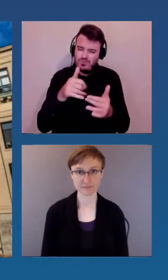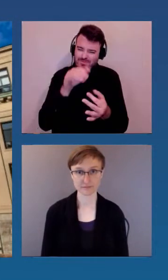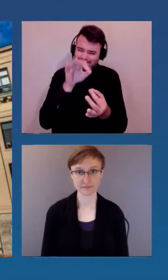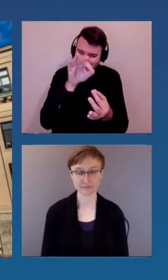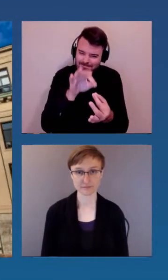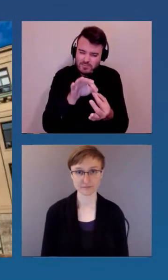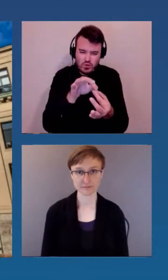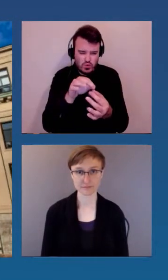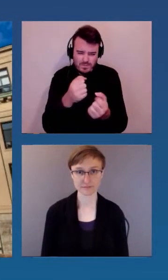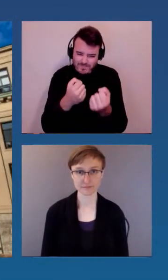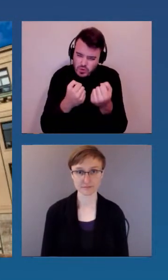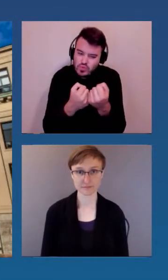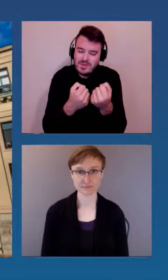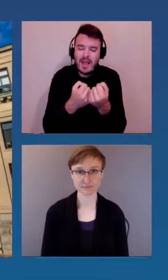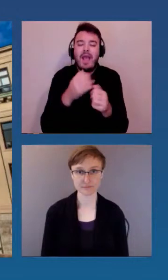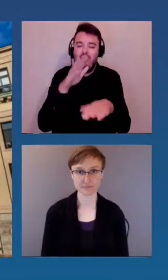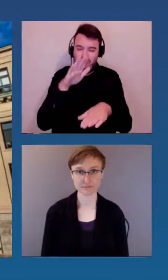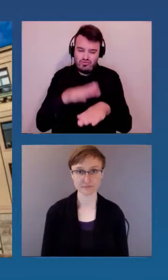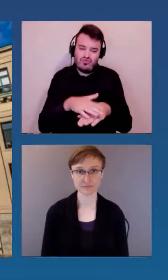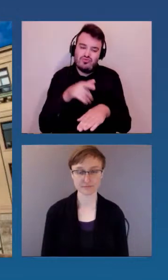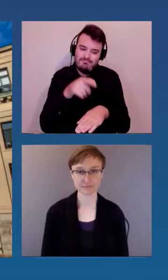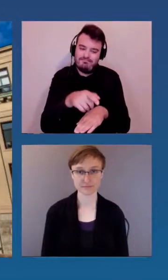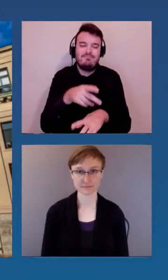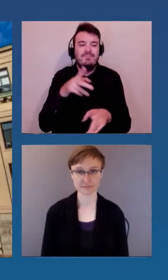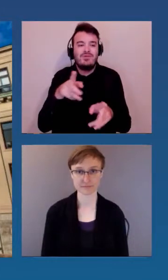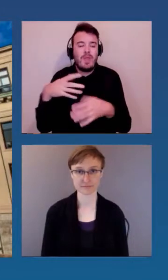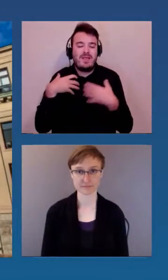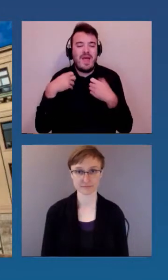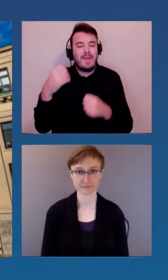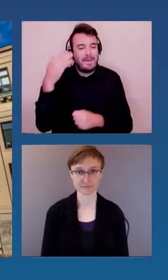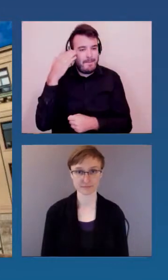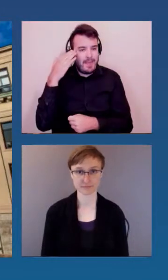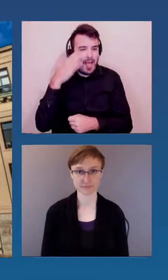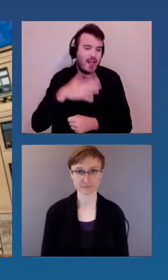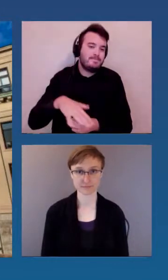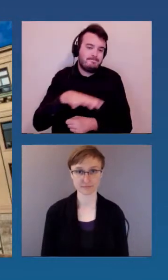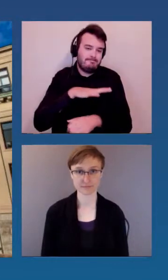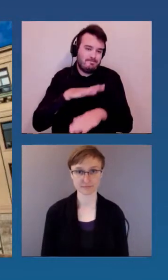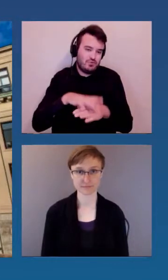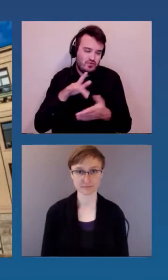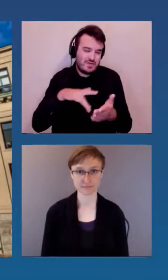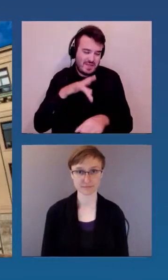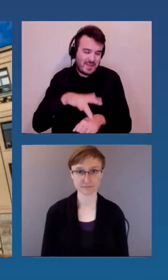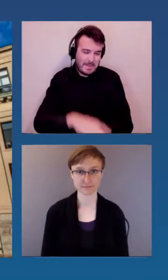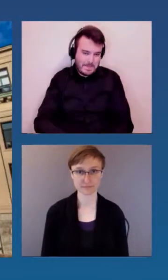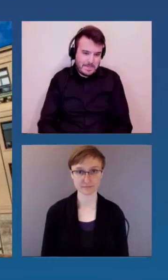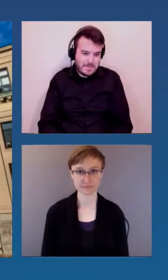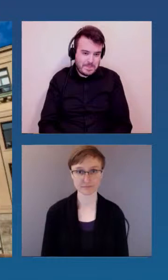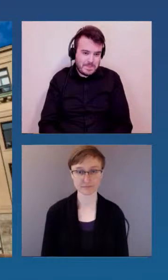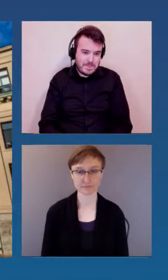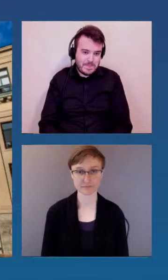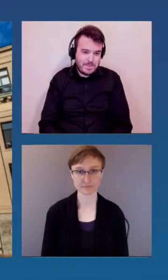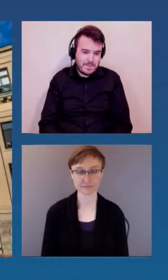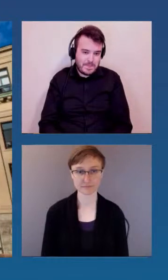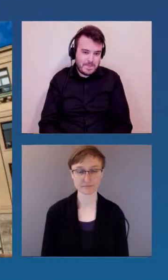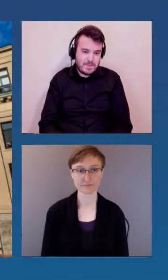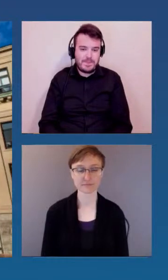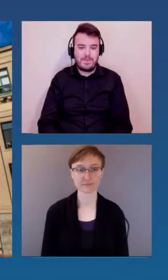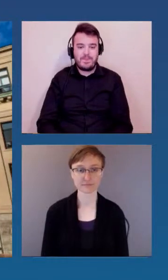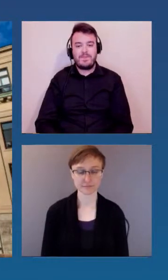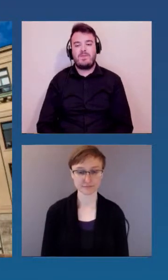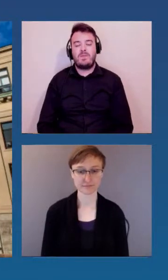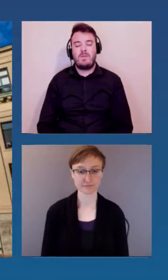school, getting into university is already a special moment in the life of any young person,